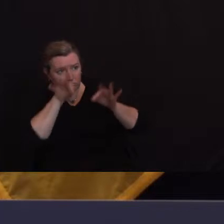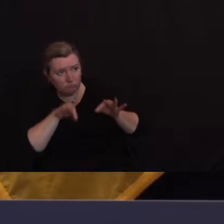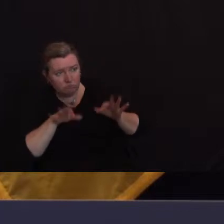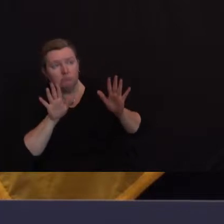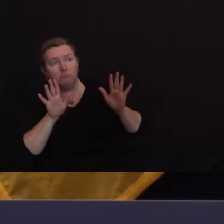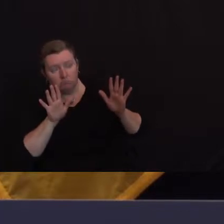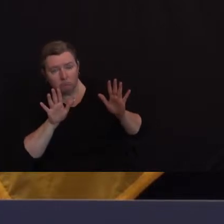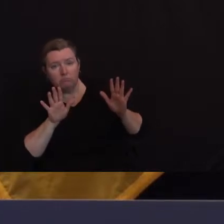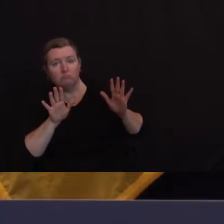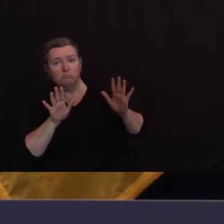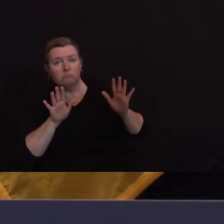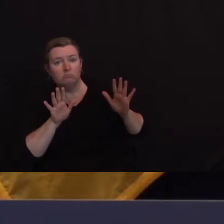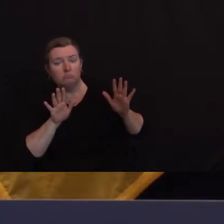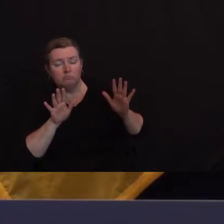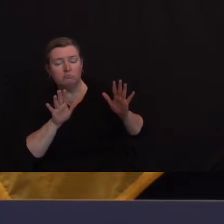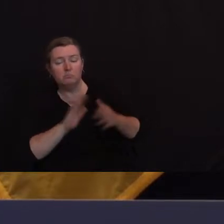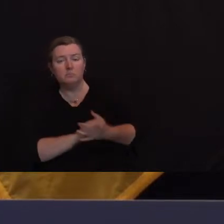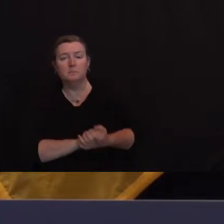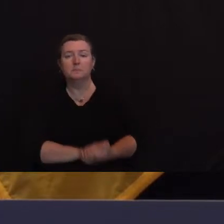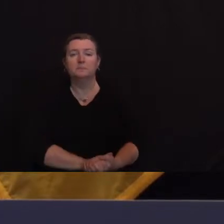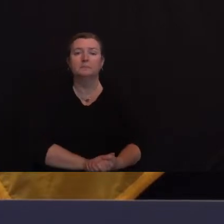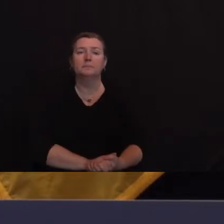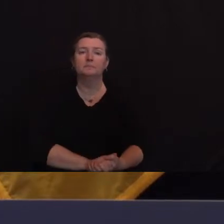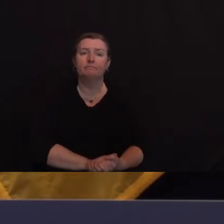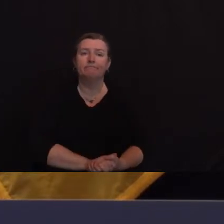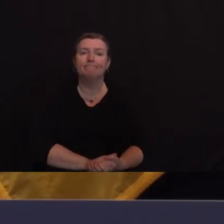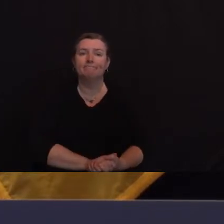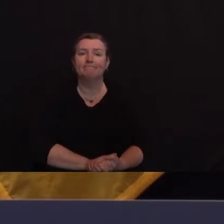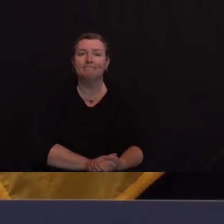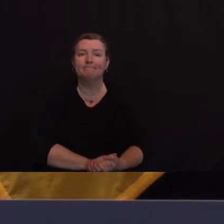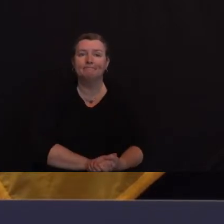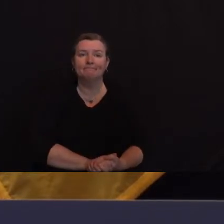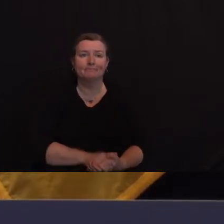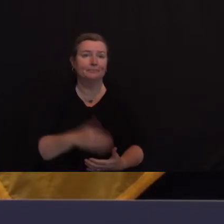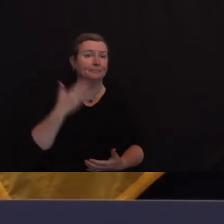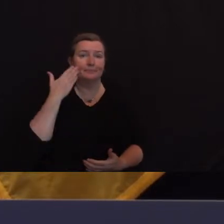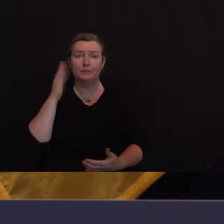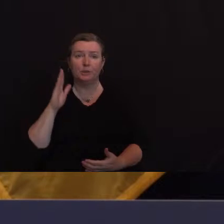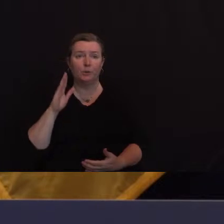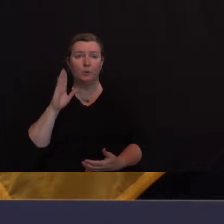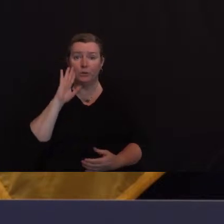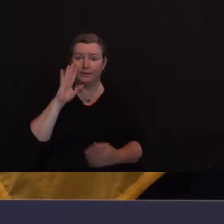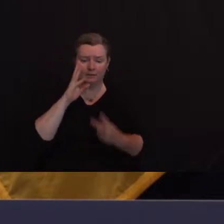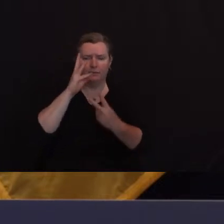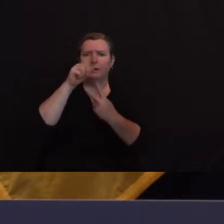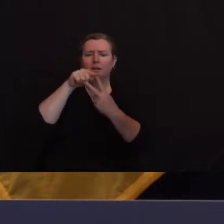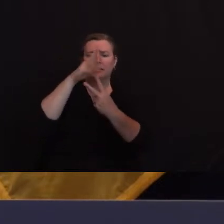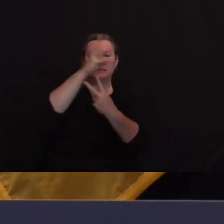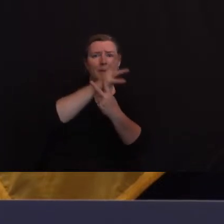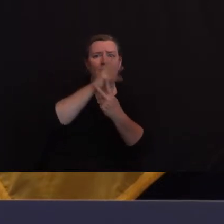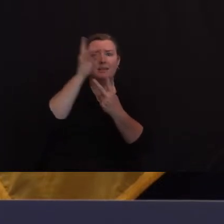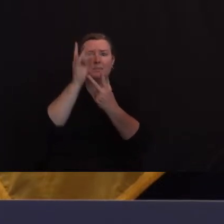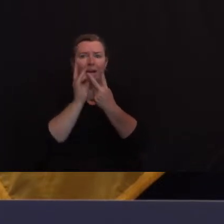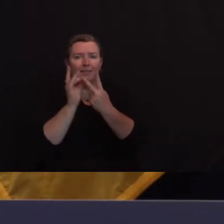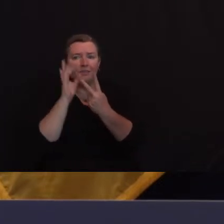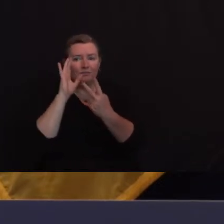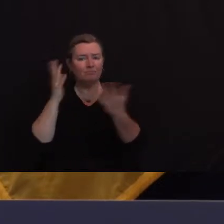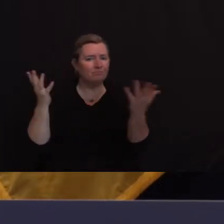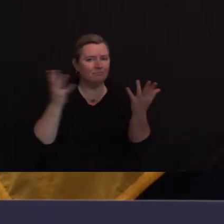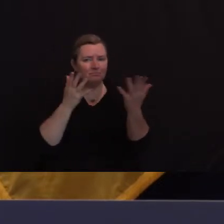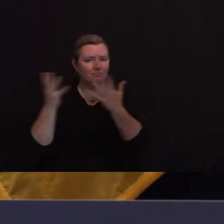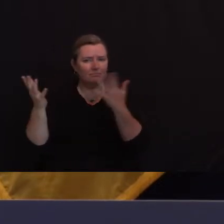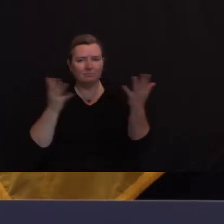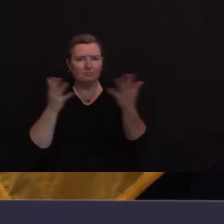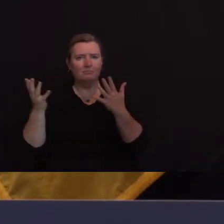a game changer in terms of the amount of people who are going to be eligible, whether it's 8 months after you've been fully vaccinated or 6 months after. If it's 6,